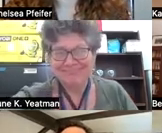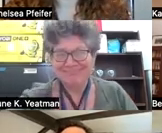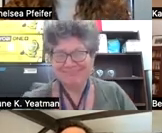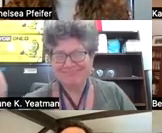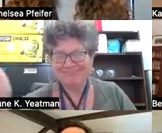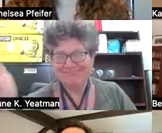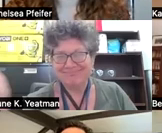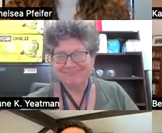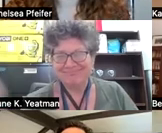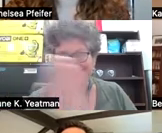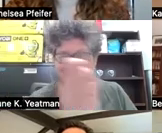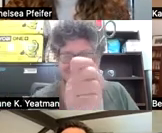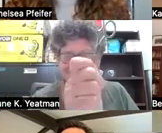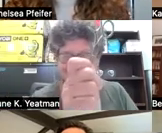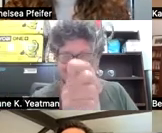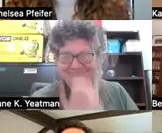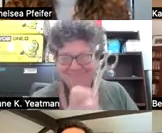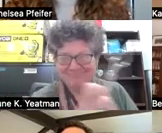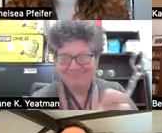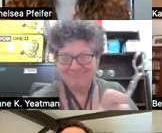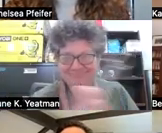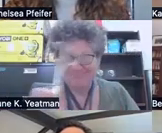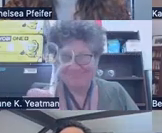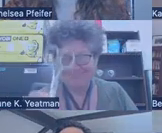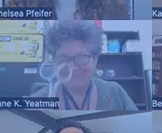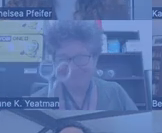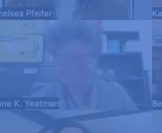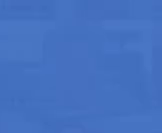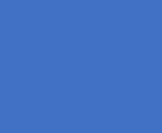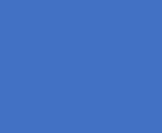All right. We'll see you back here in 5 minutes.